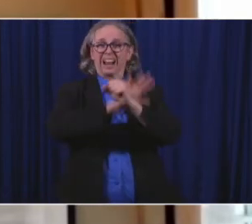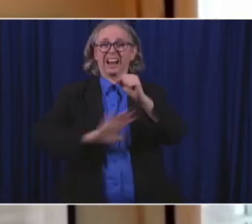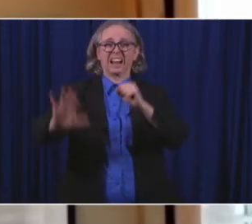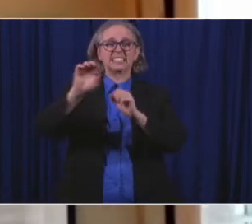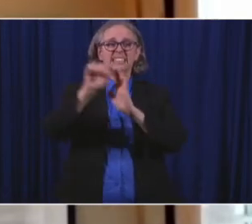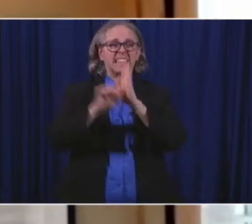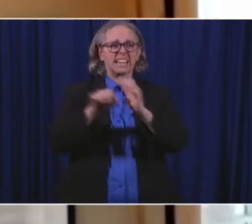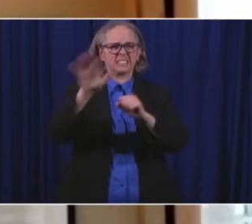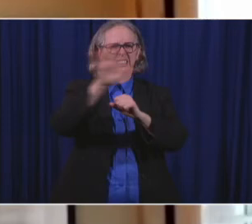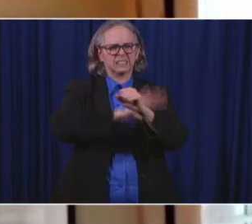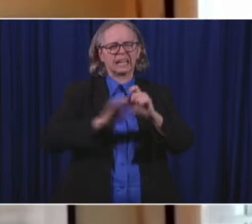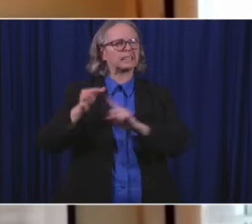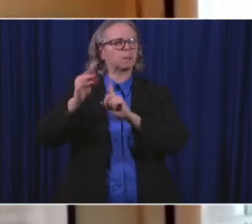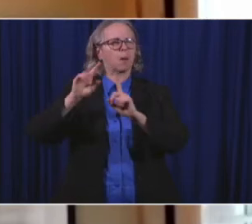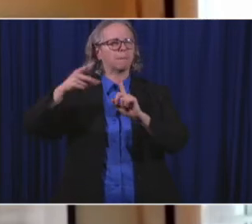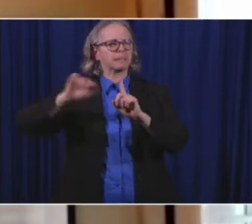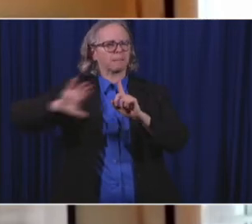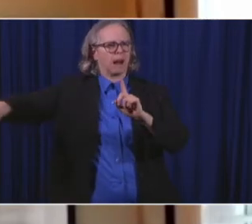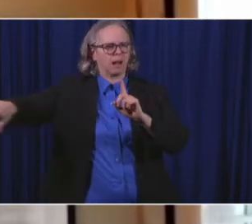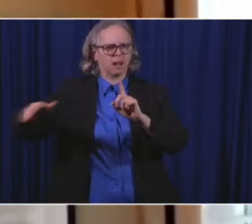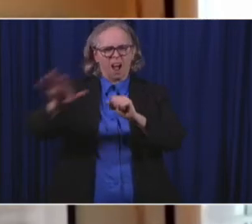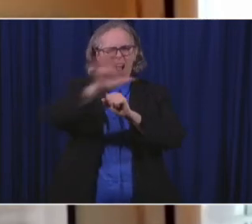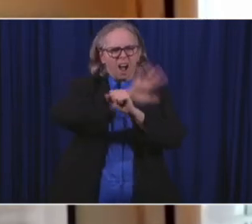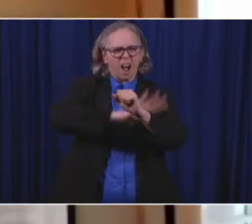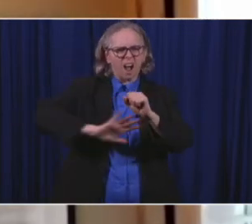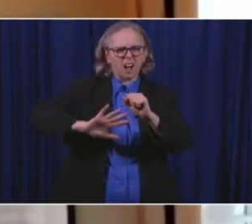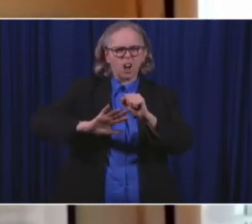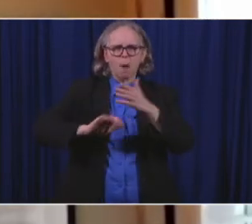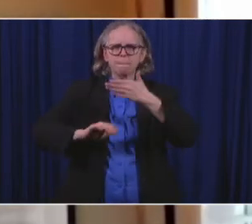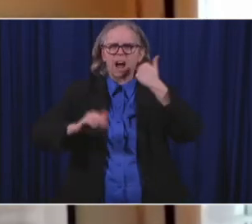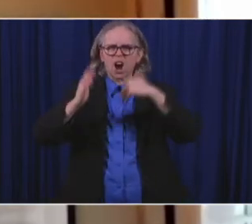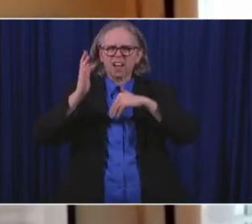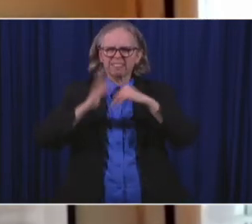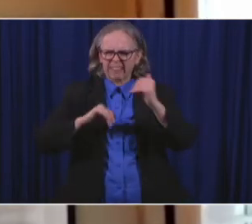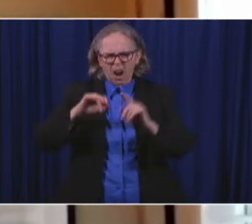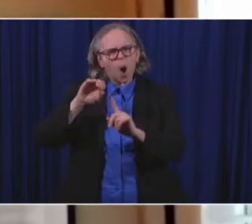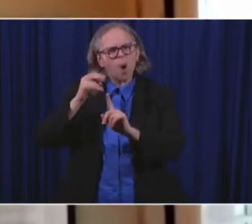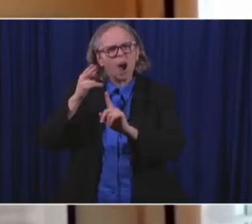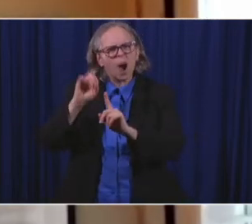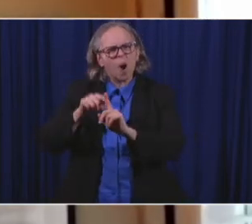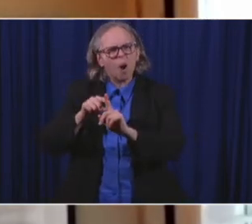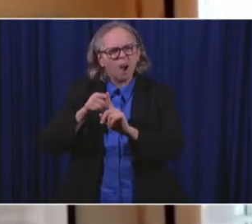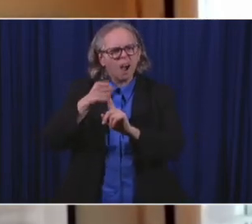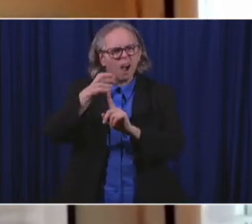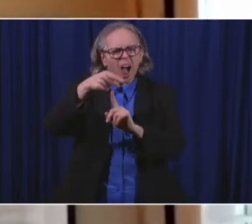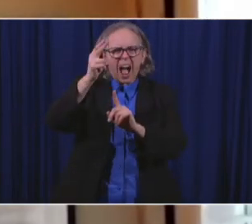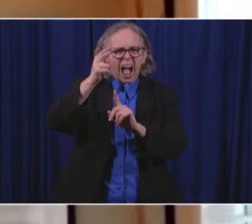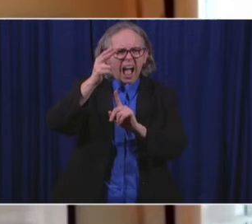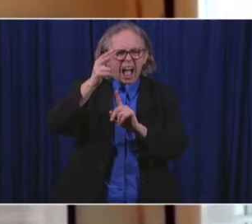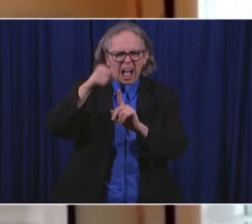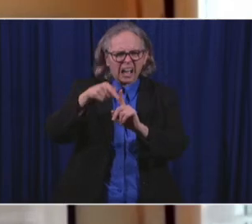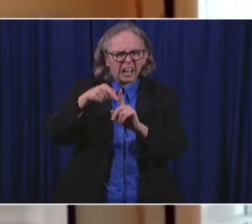positivity, meaning we're now the state that the other states are advising people to avoid travel to.